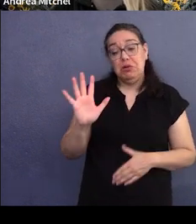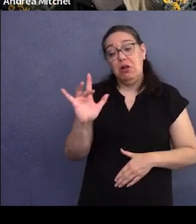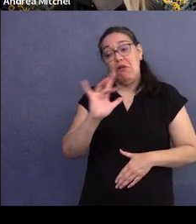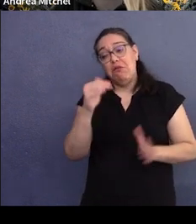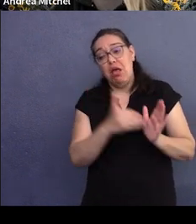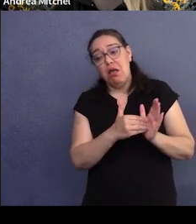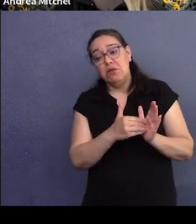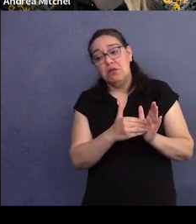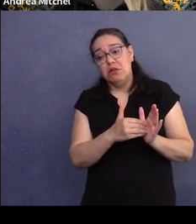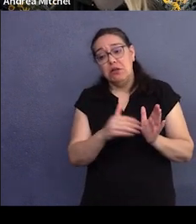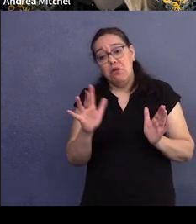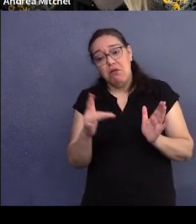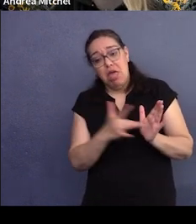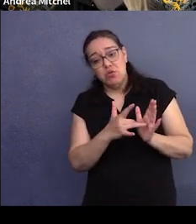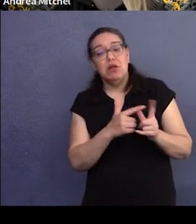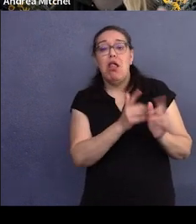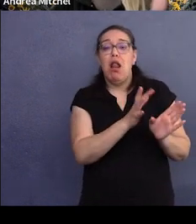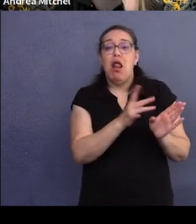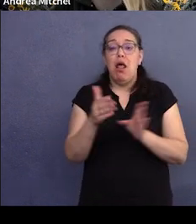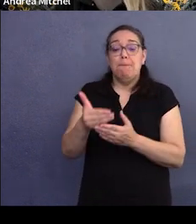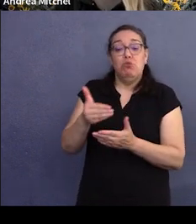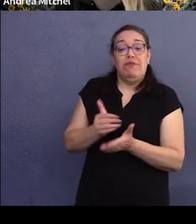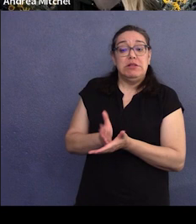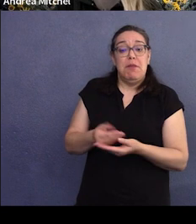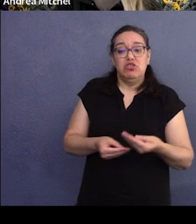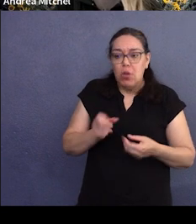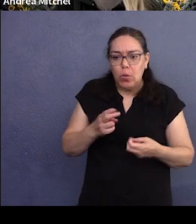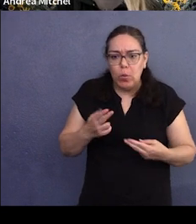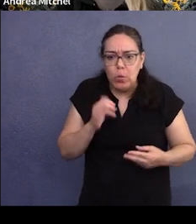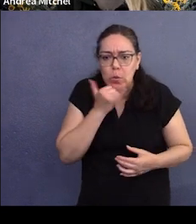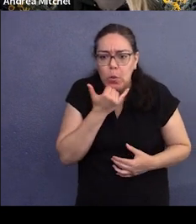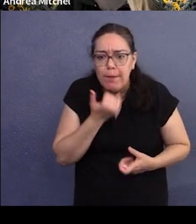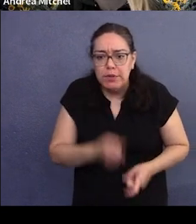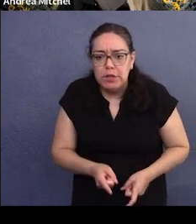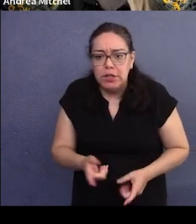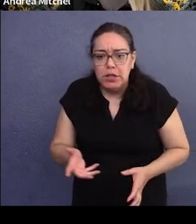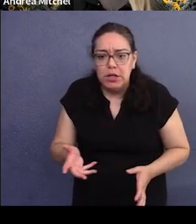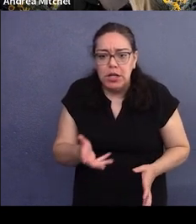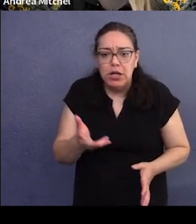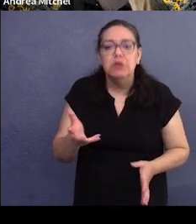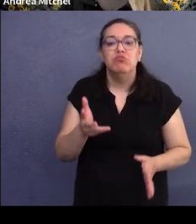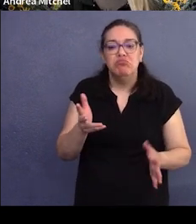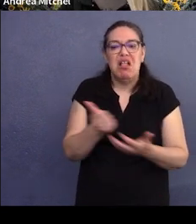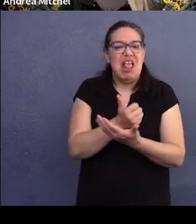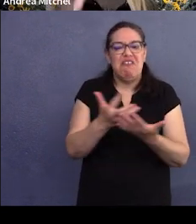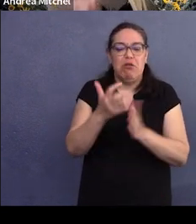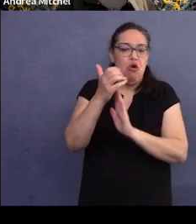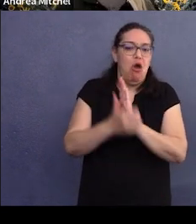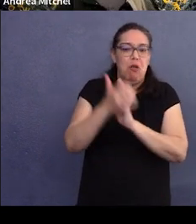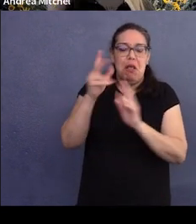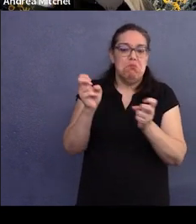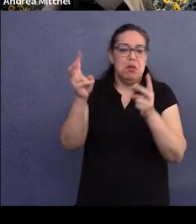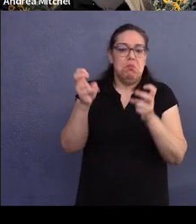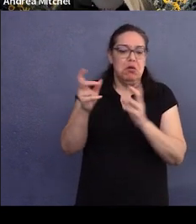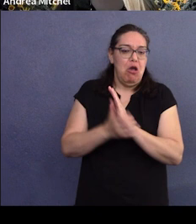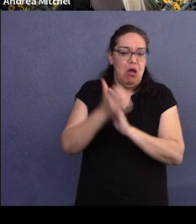25,000. And then the previous budget, then oh geez, what happened? So everything auto populates.